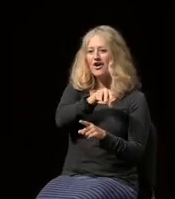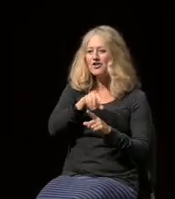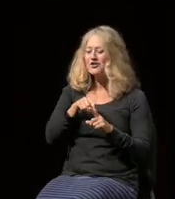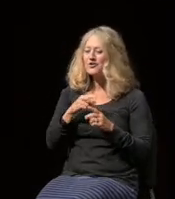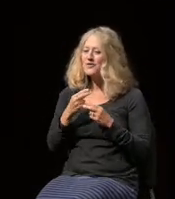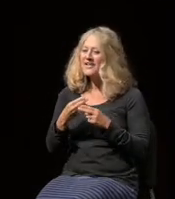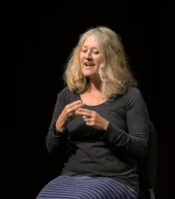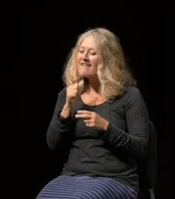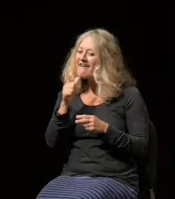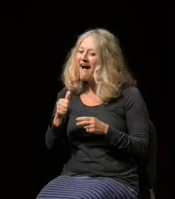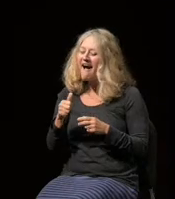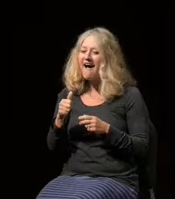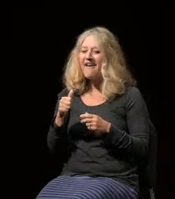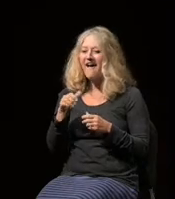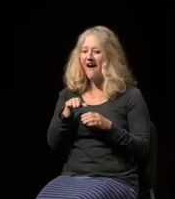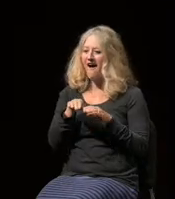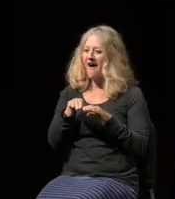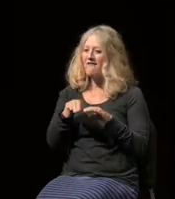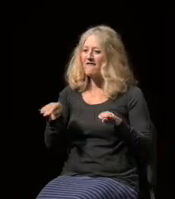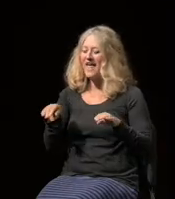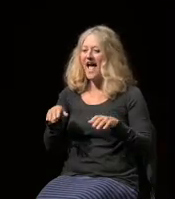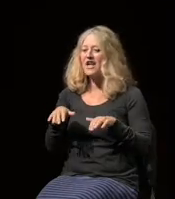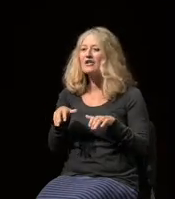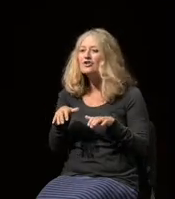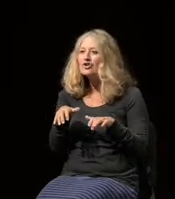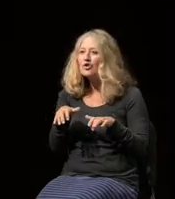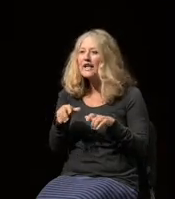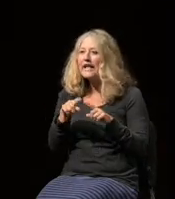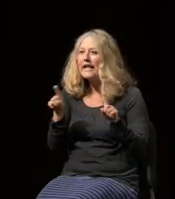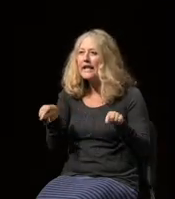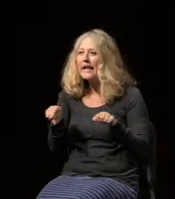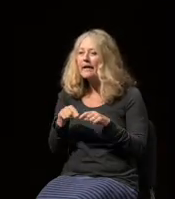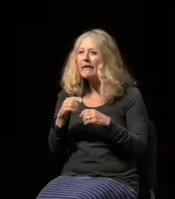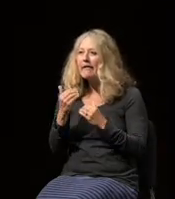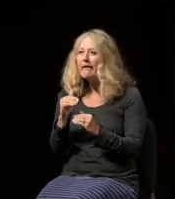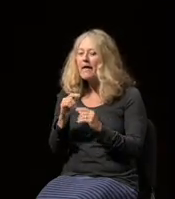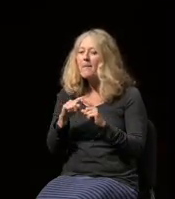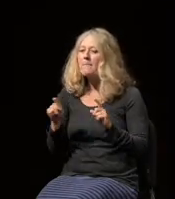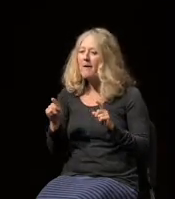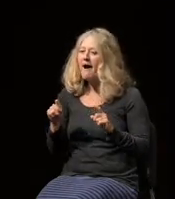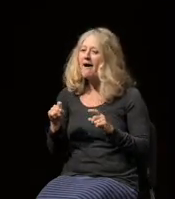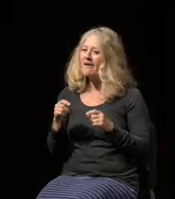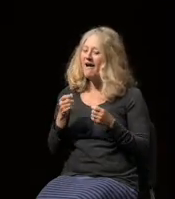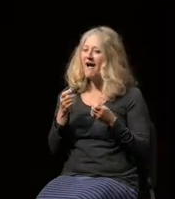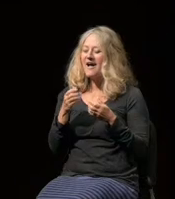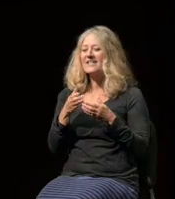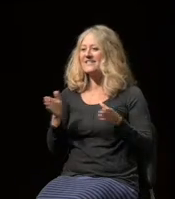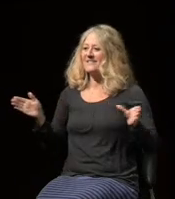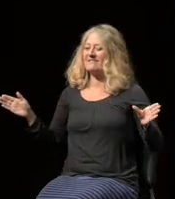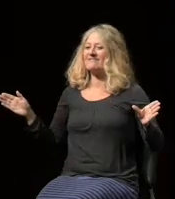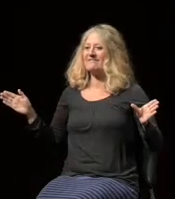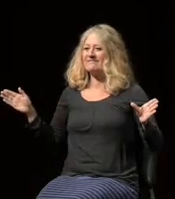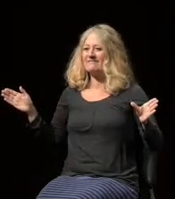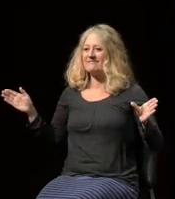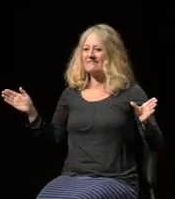flat and inflexible computer screen, but to give them context, dimension, and perspective.